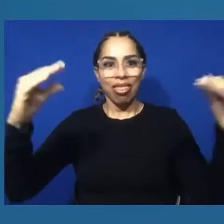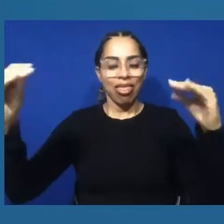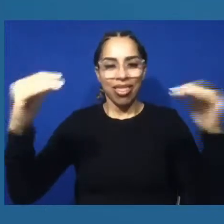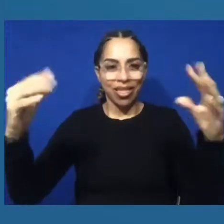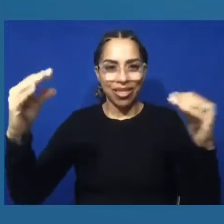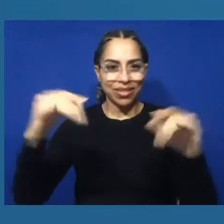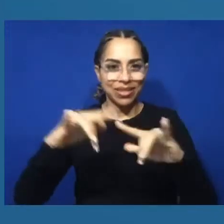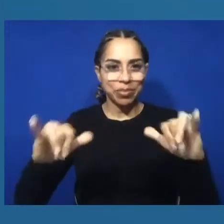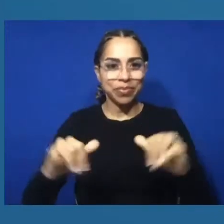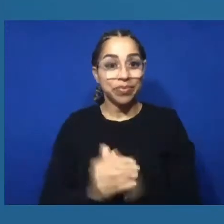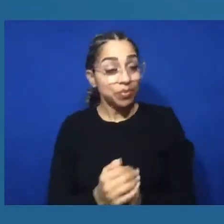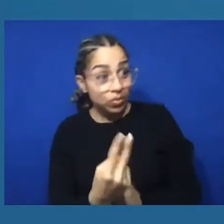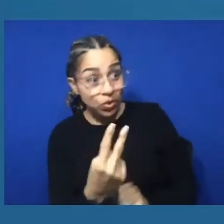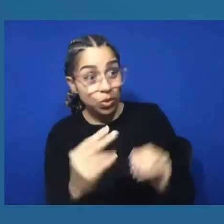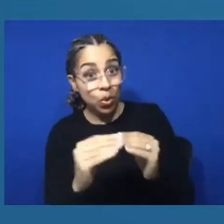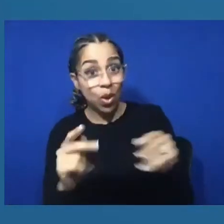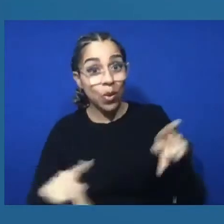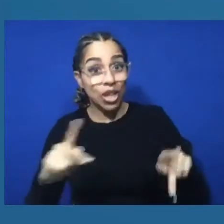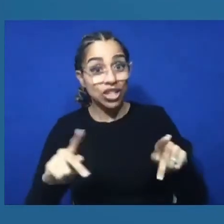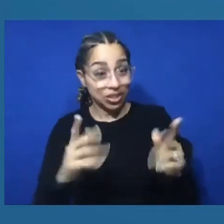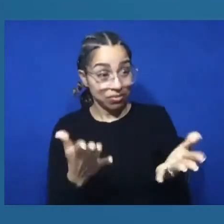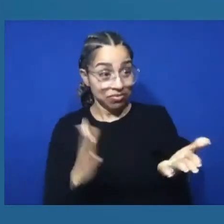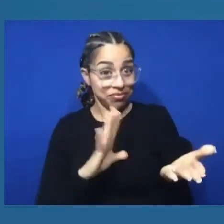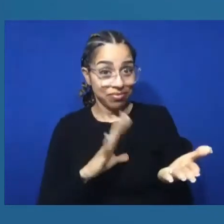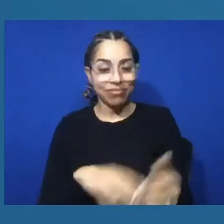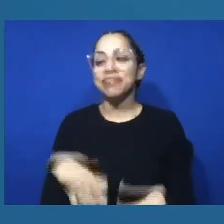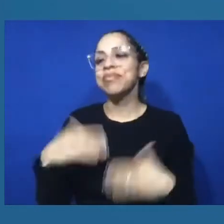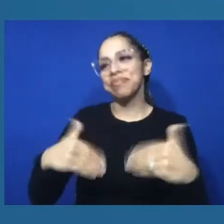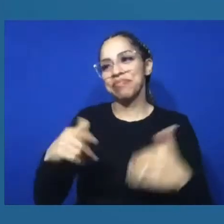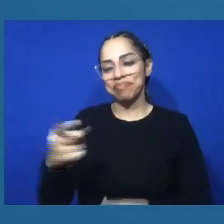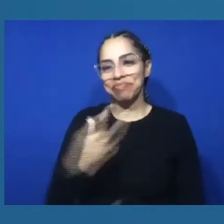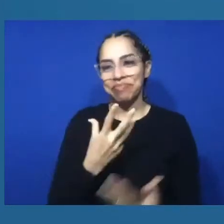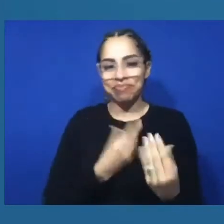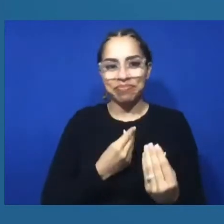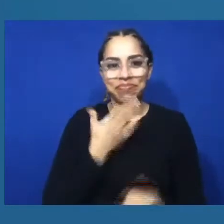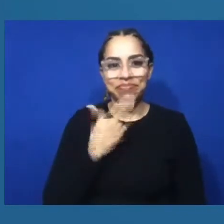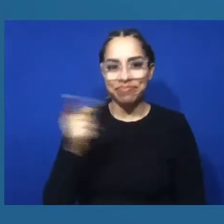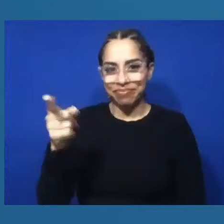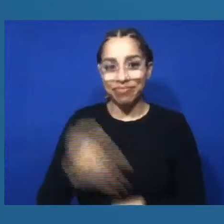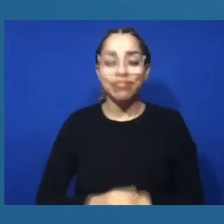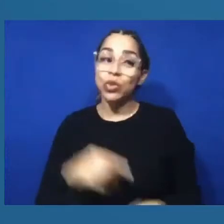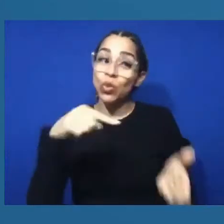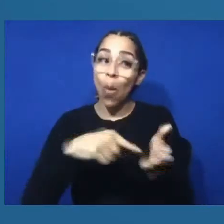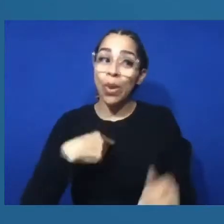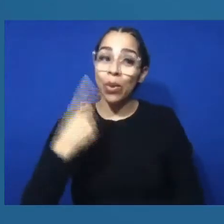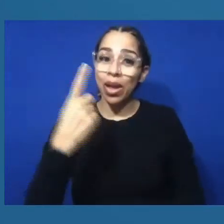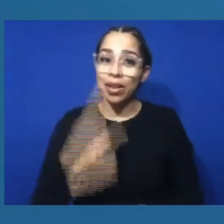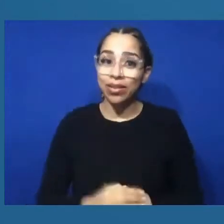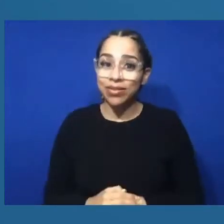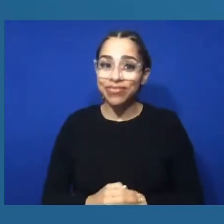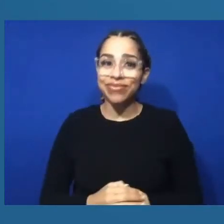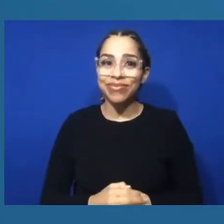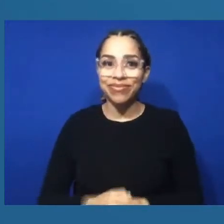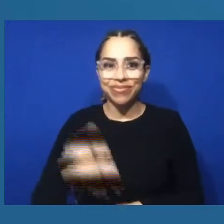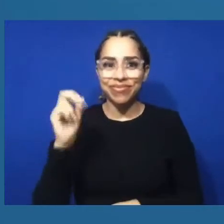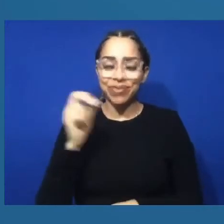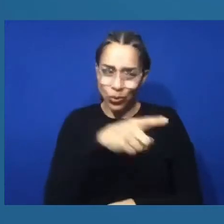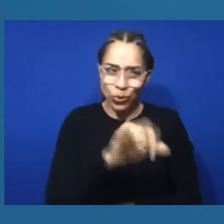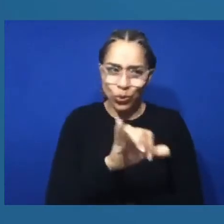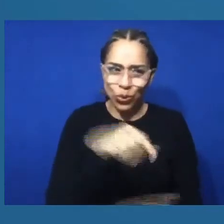questions? You're so generous. I am. On, I- and then channel 6. Appreciate it. All right. You owe me one. Thank you. Okay. So do you. The mask